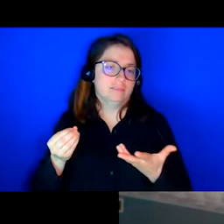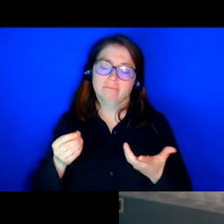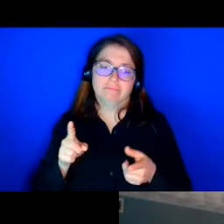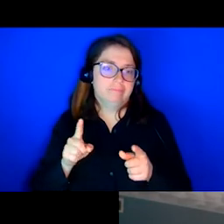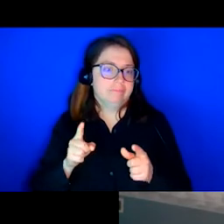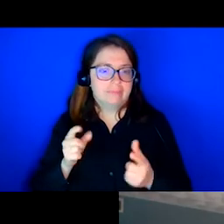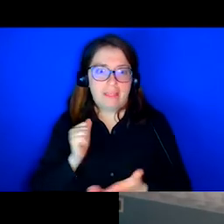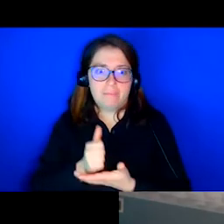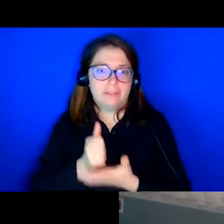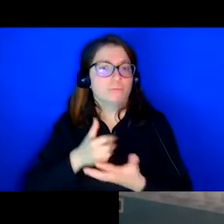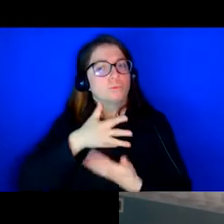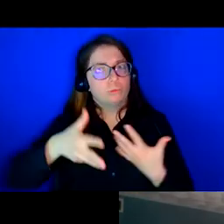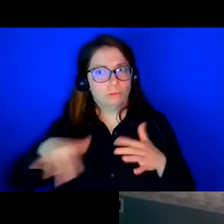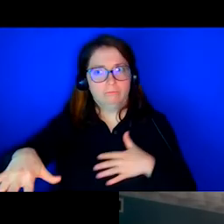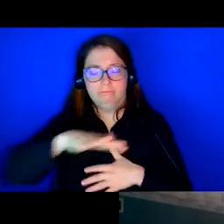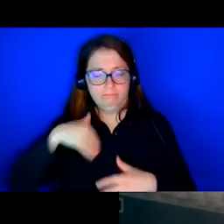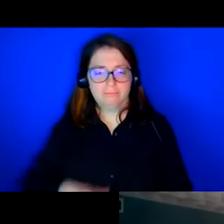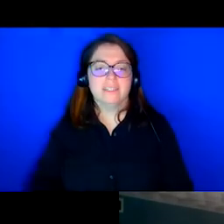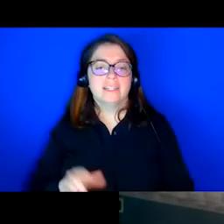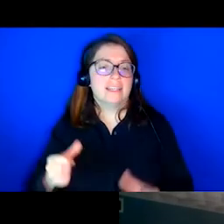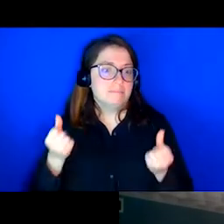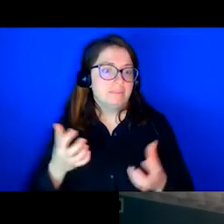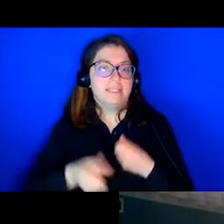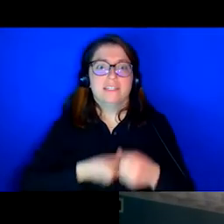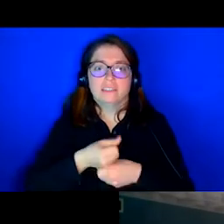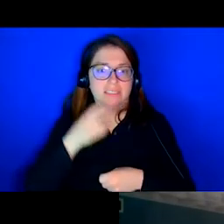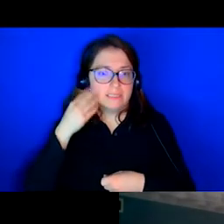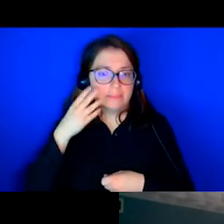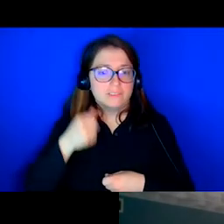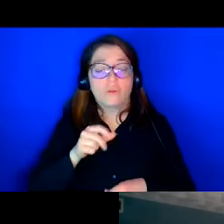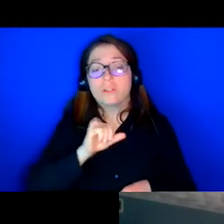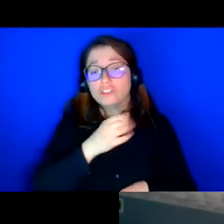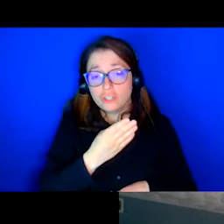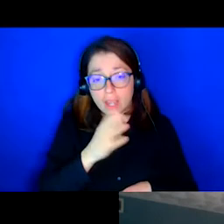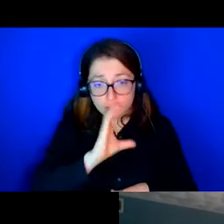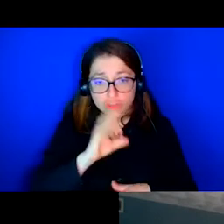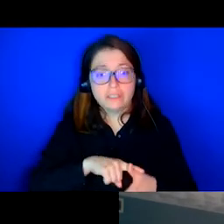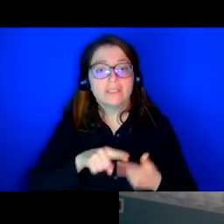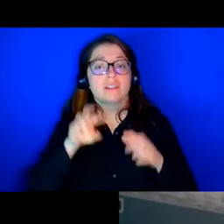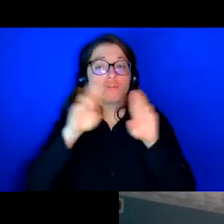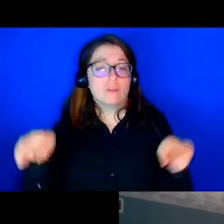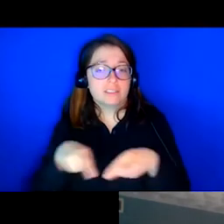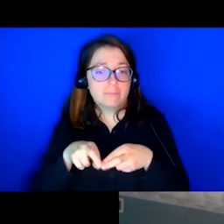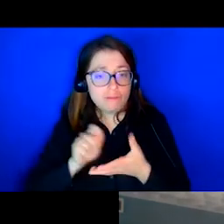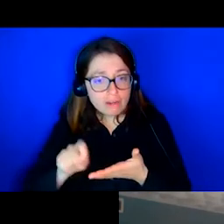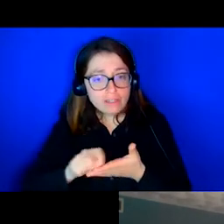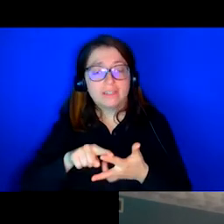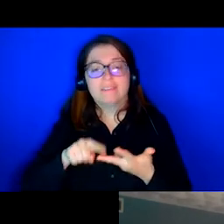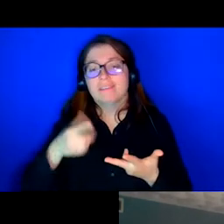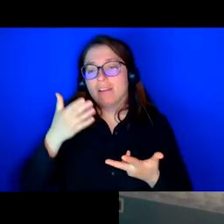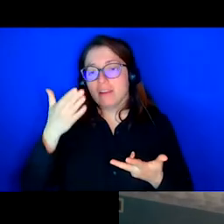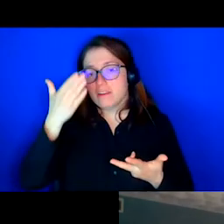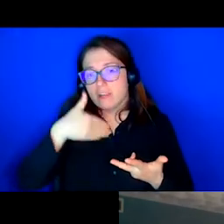11 years of experience in career services, including job searching, resume writing, cover letter editing,